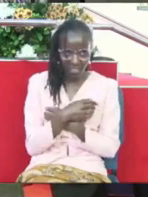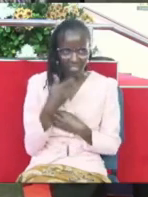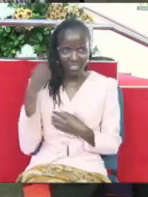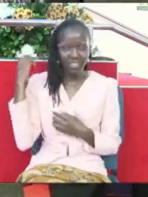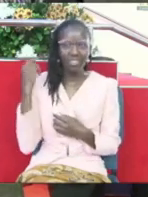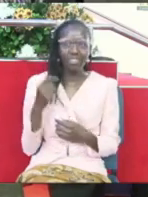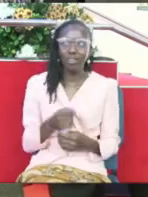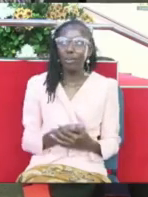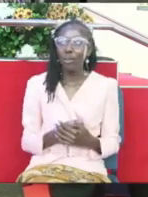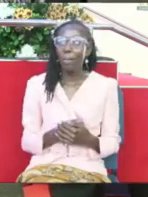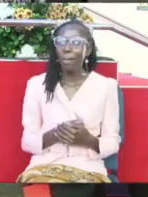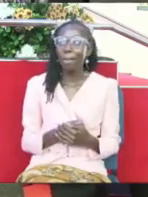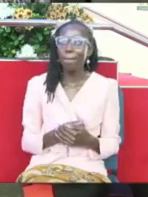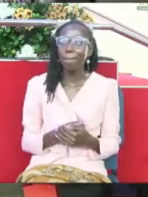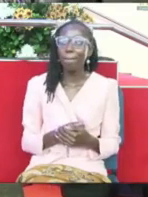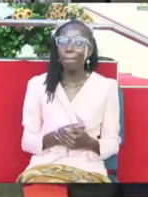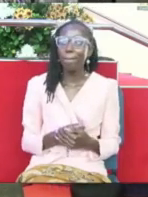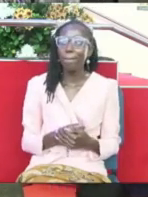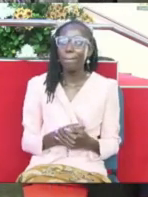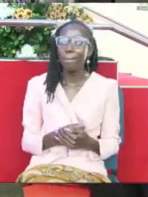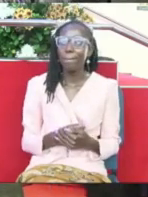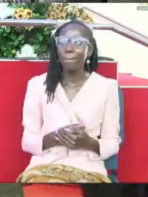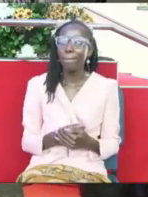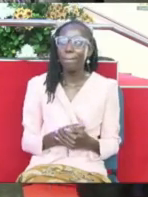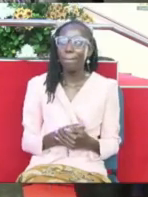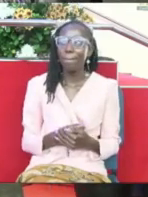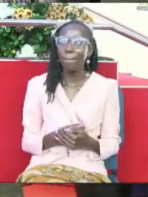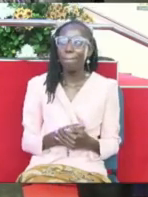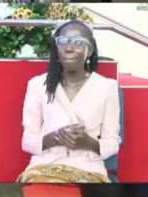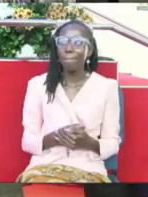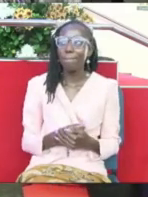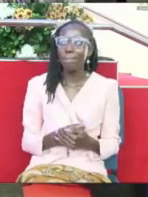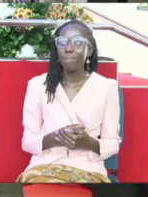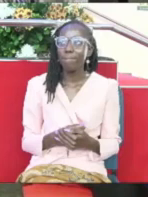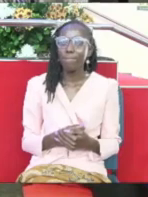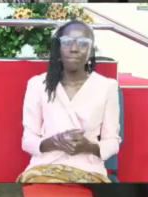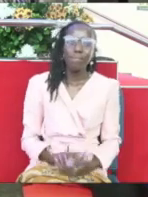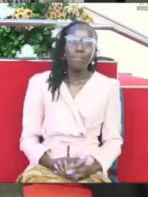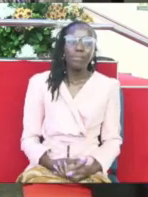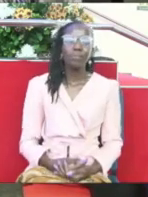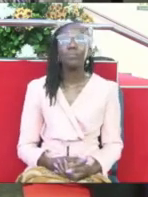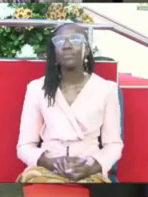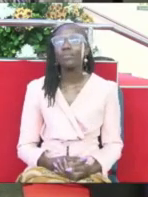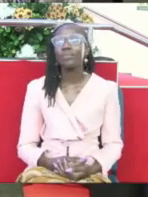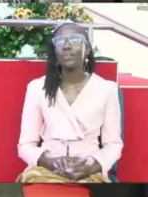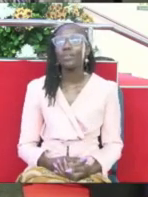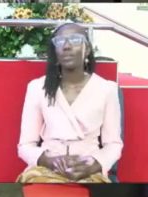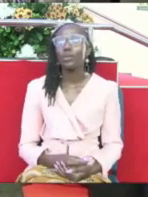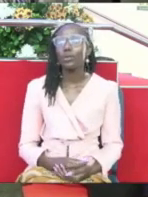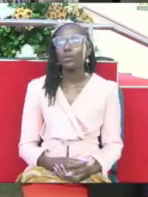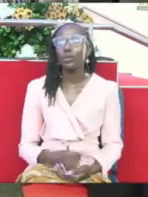prepared for jogging. Mzungu akajiandaa. Ikafika 11:30. At 11:30, he saw the man